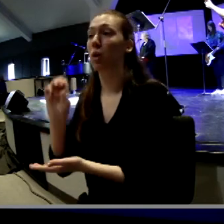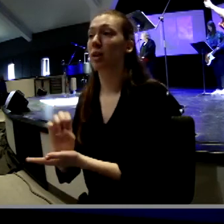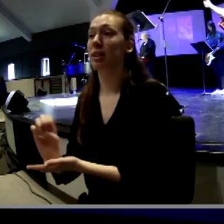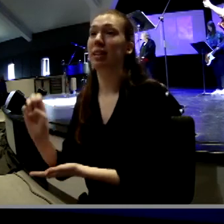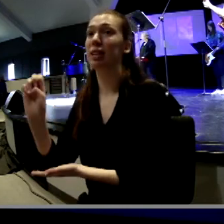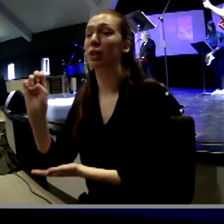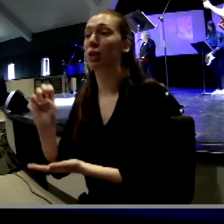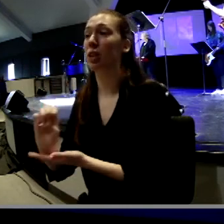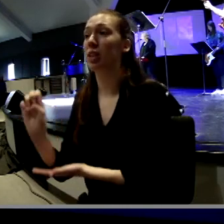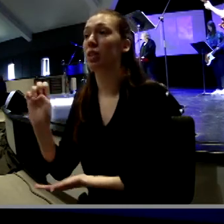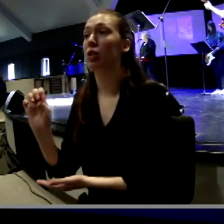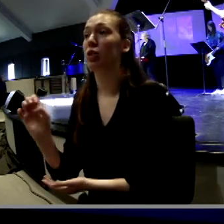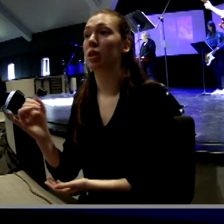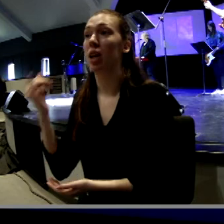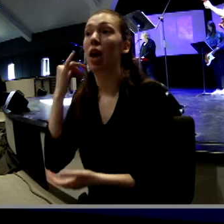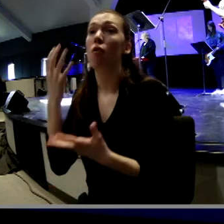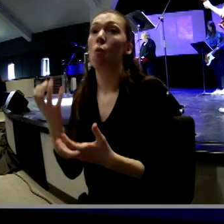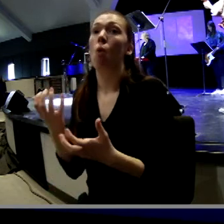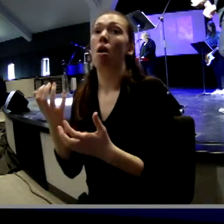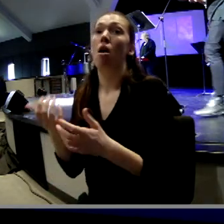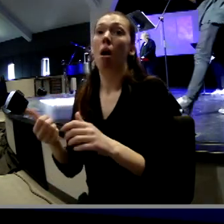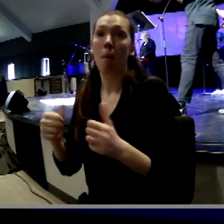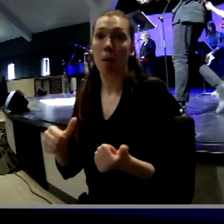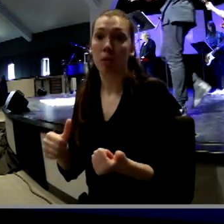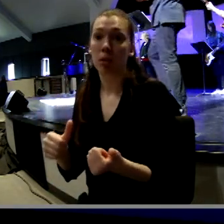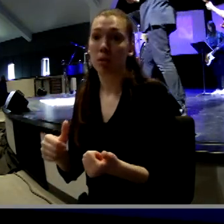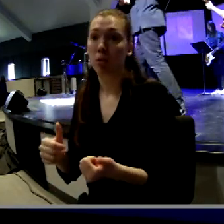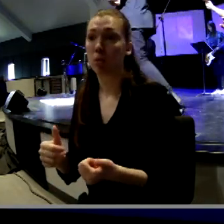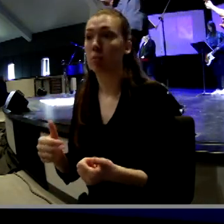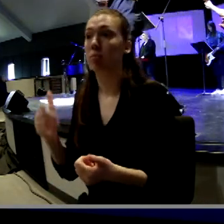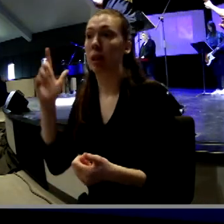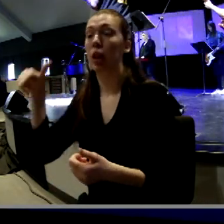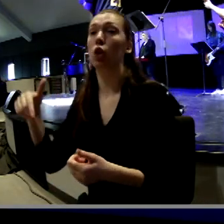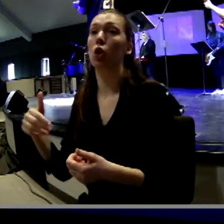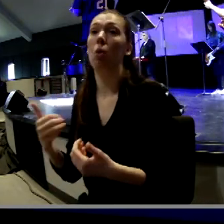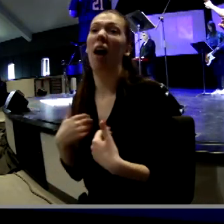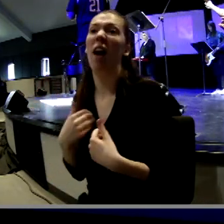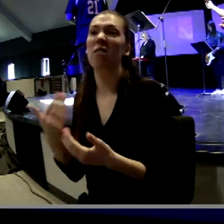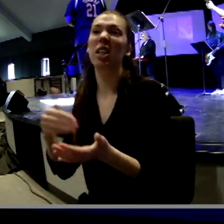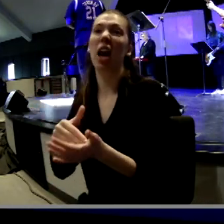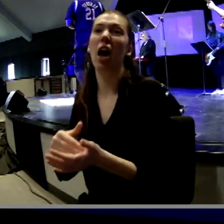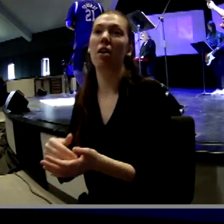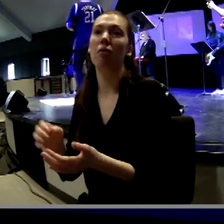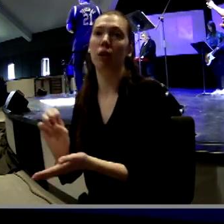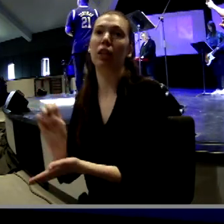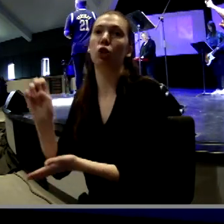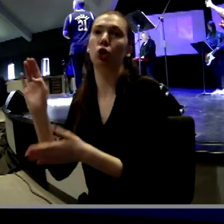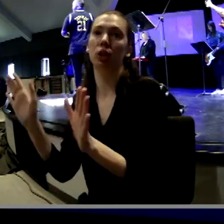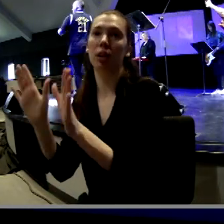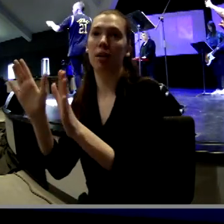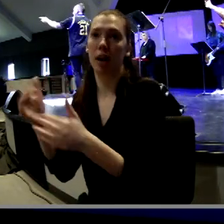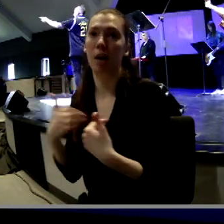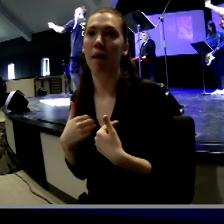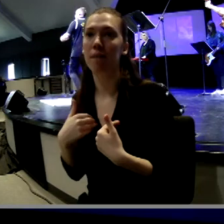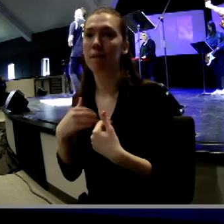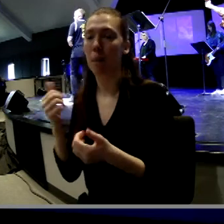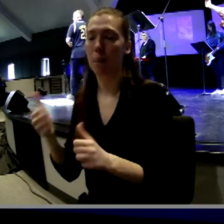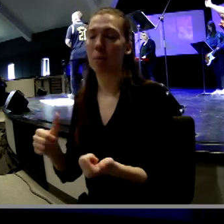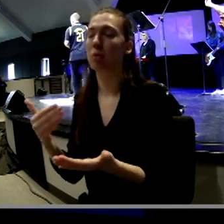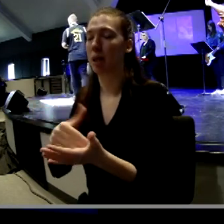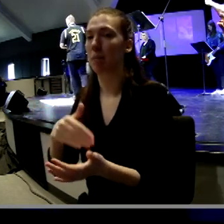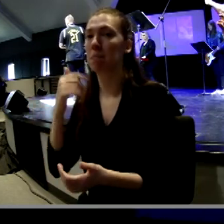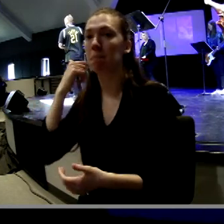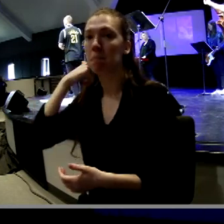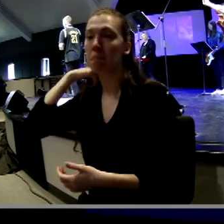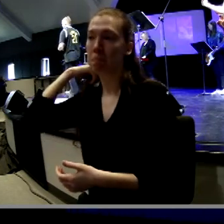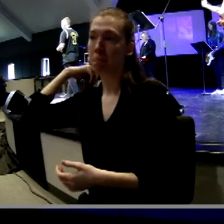if you want to get baptized, we're going to have some other baptisms on Easter as well. So make sure you take advantage of that. If you're online and you want to do that,